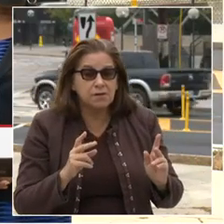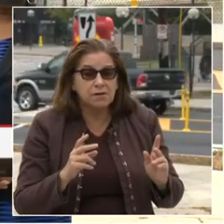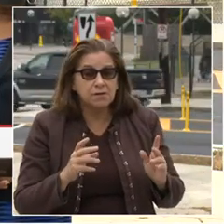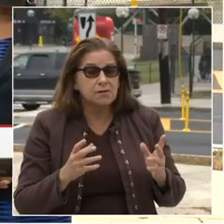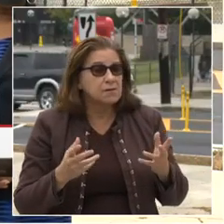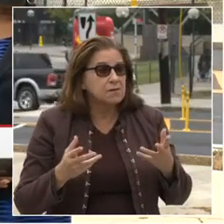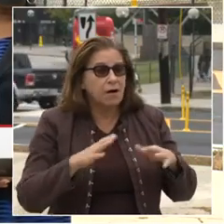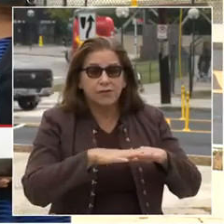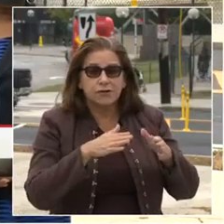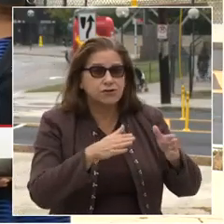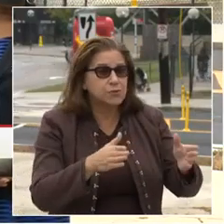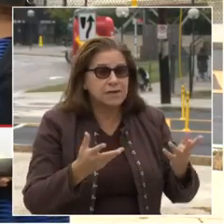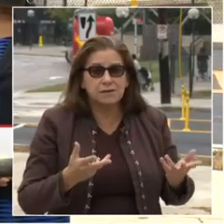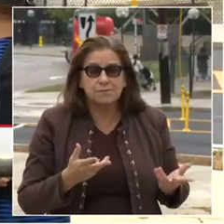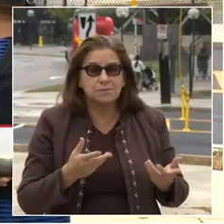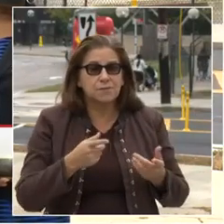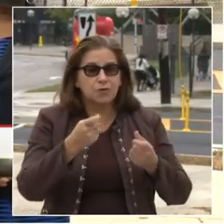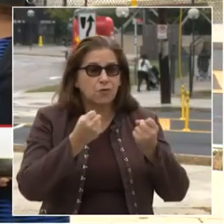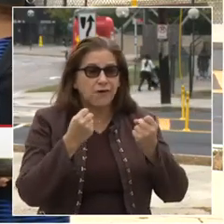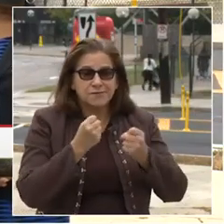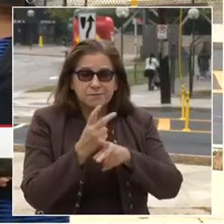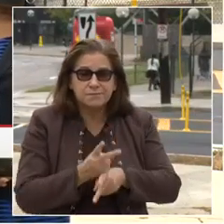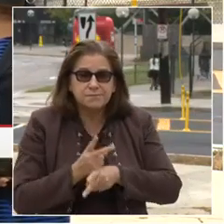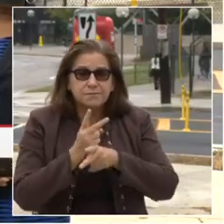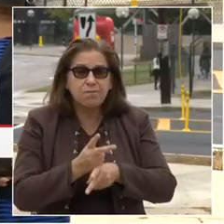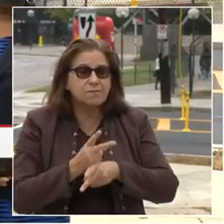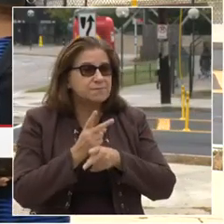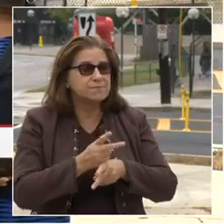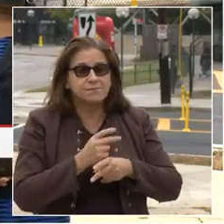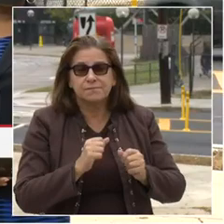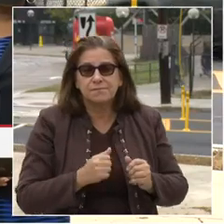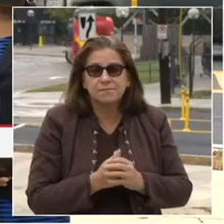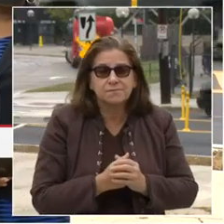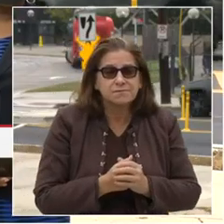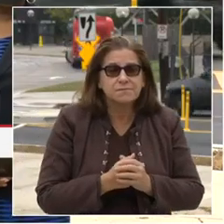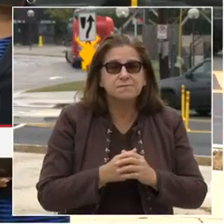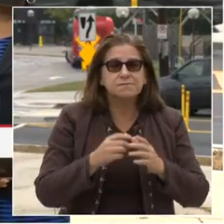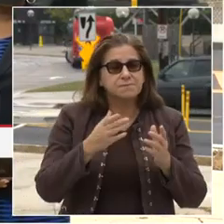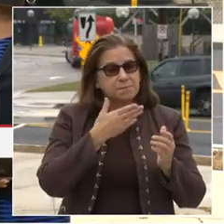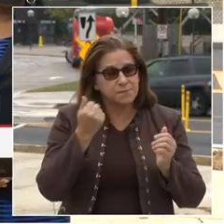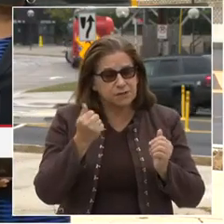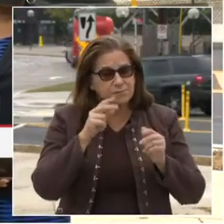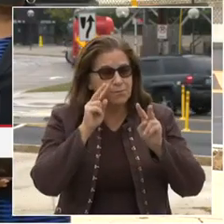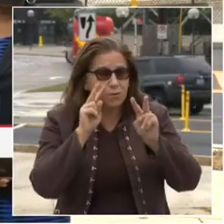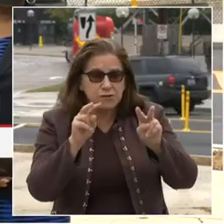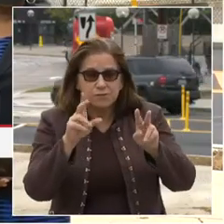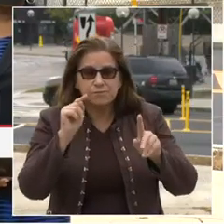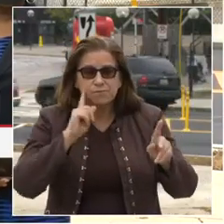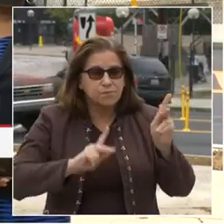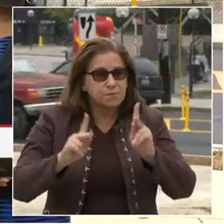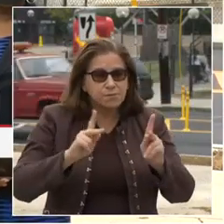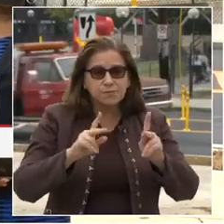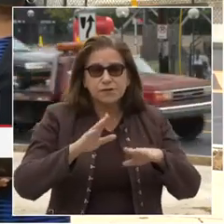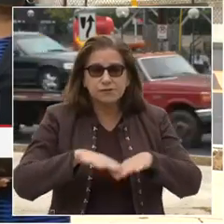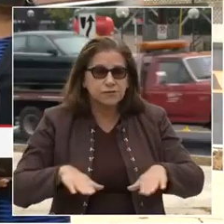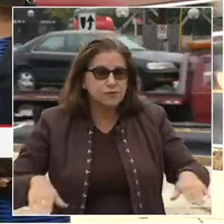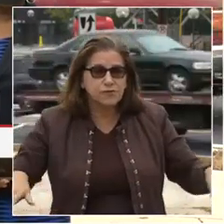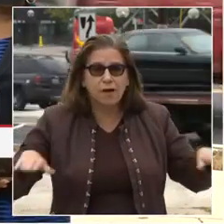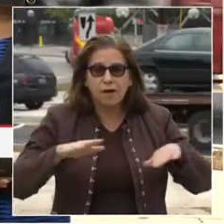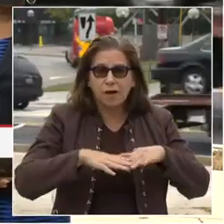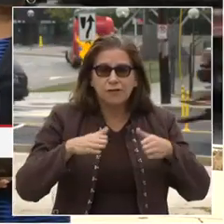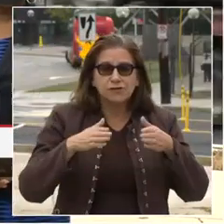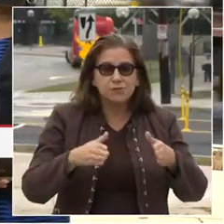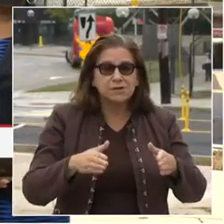side streets, main roads. We see cars going around stopped cars so that they can run a red light.